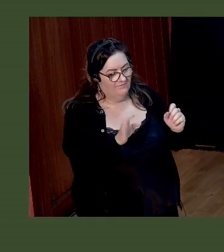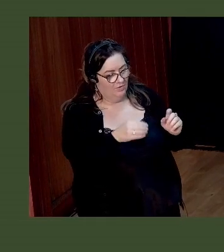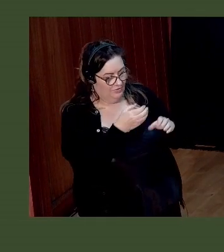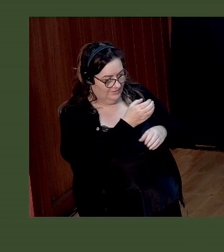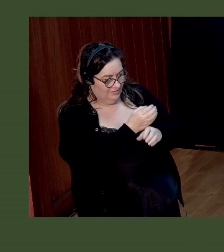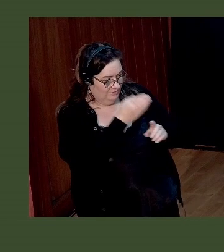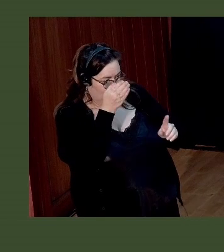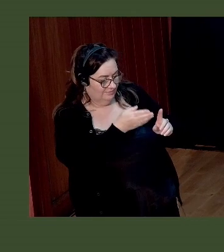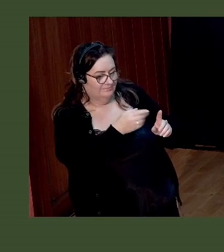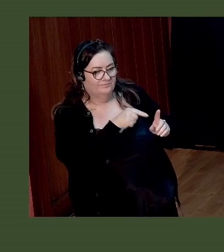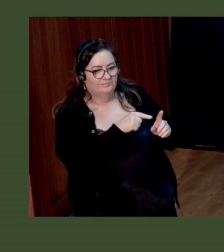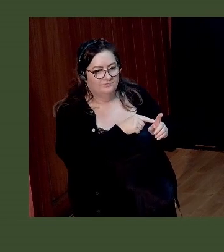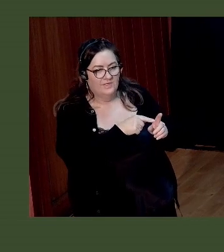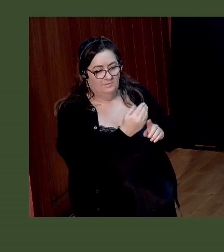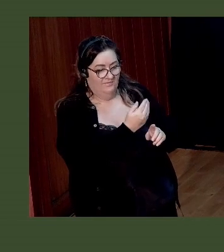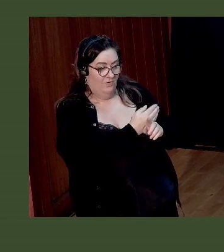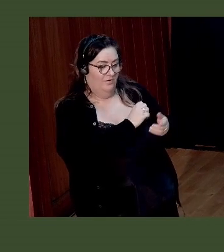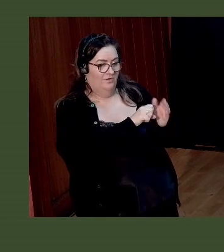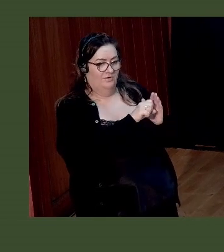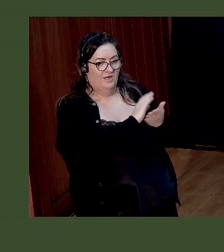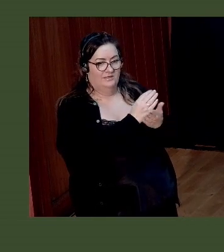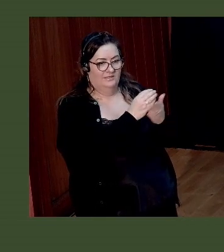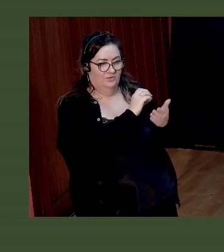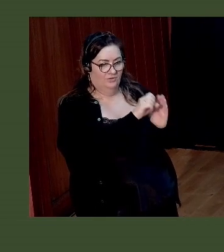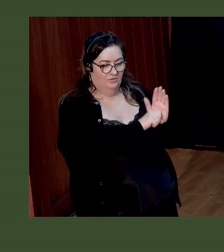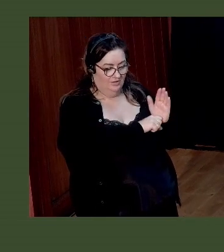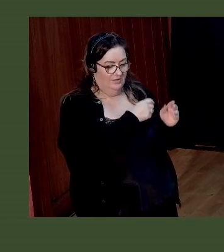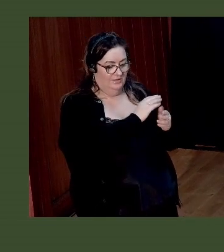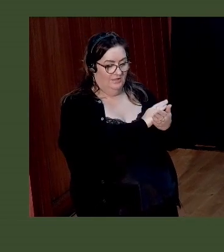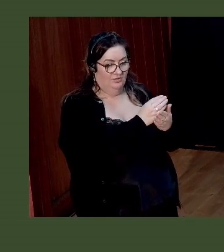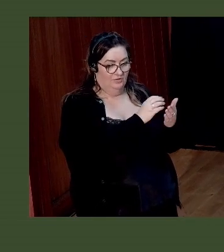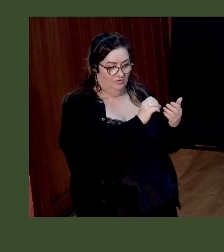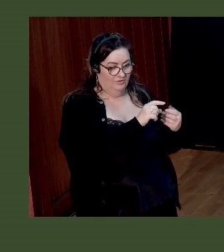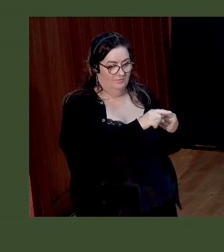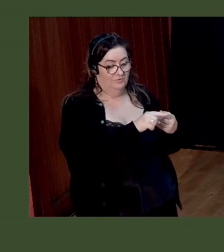was in place in the education system before 1900, but Irish was a marginal